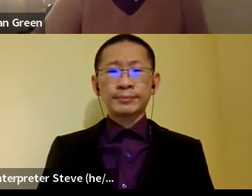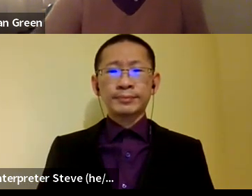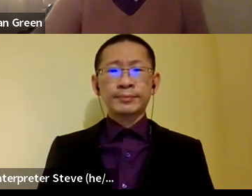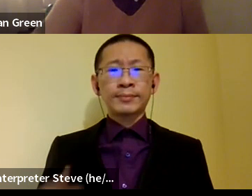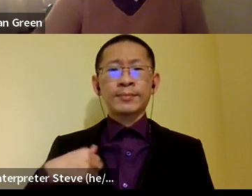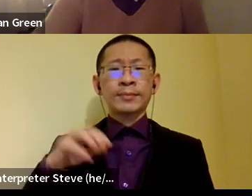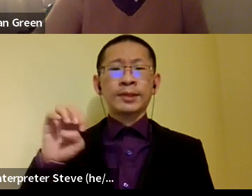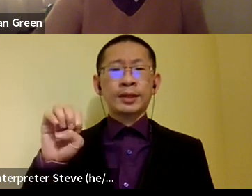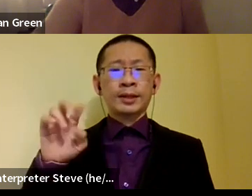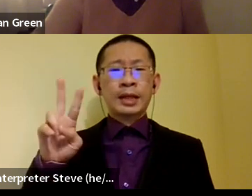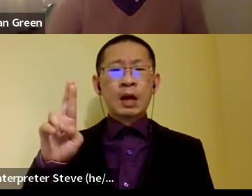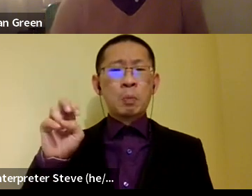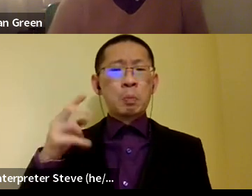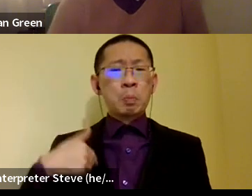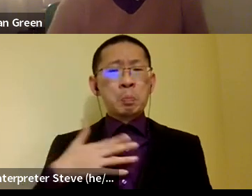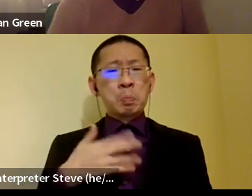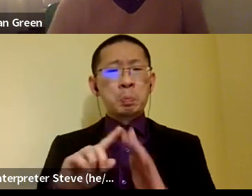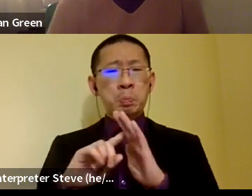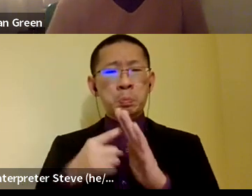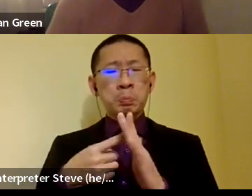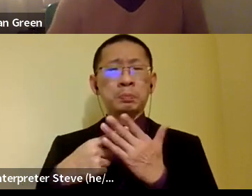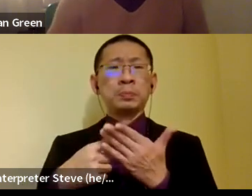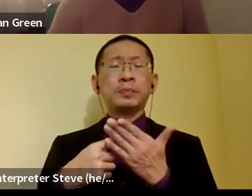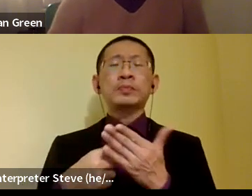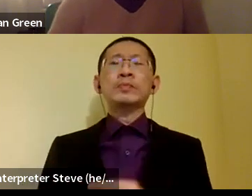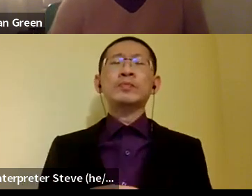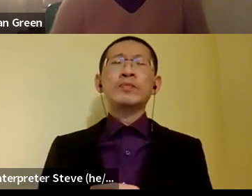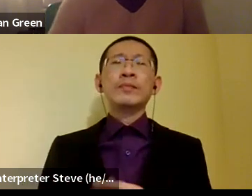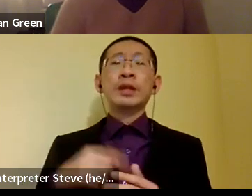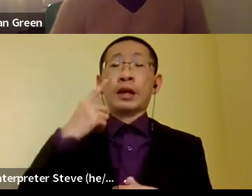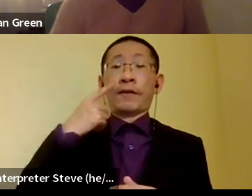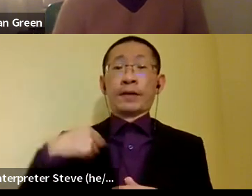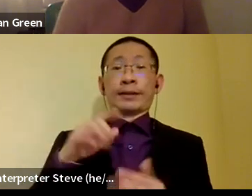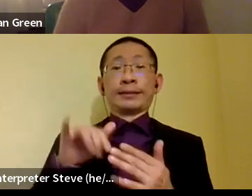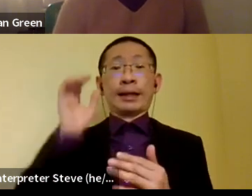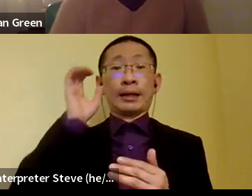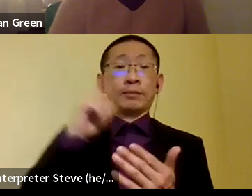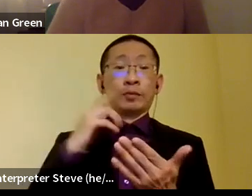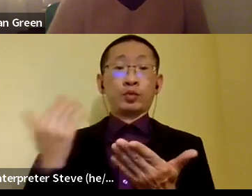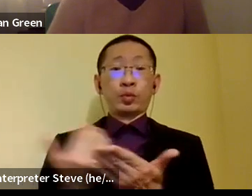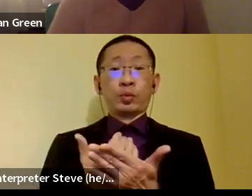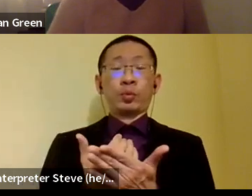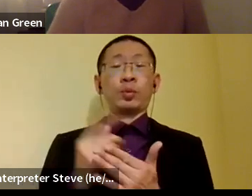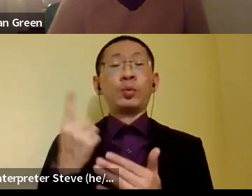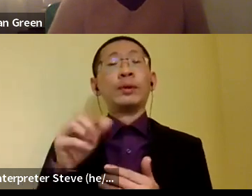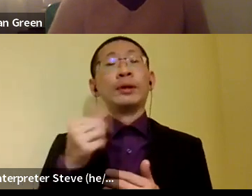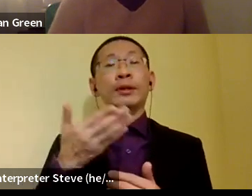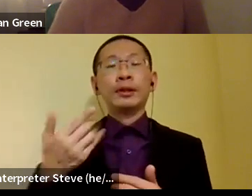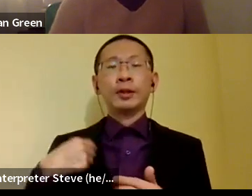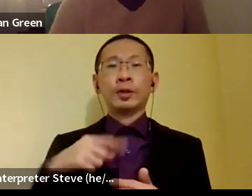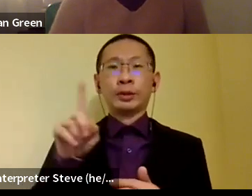I'll jump in. For us, again, it's quite new, but one other thing that we should